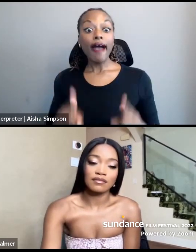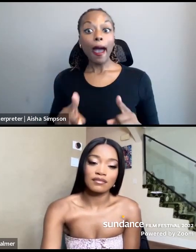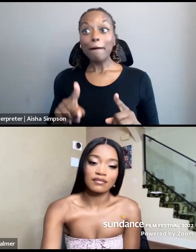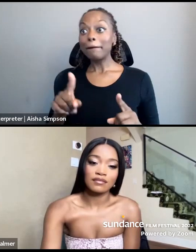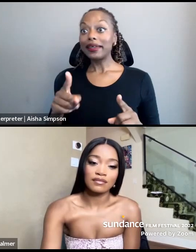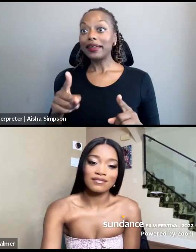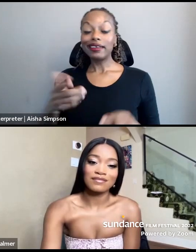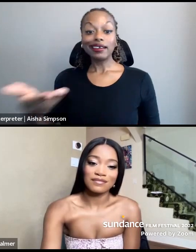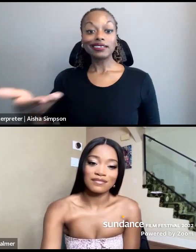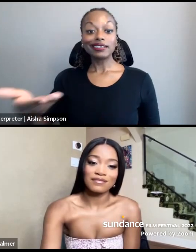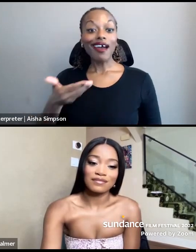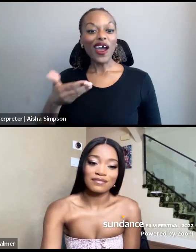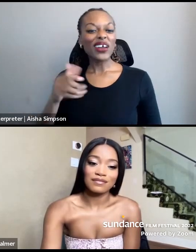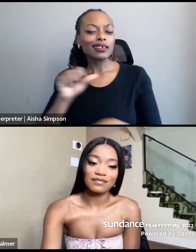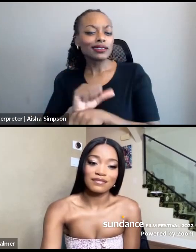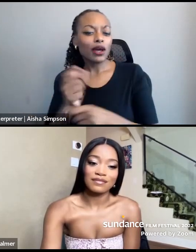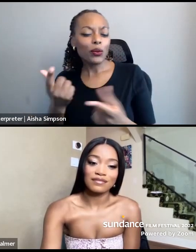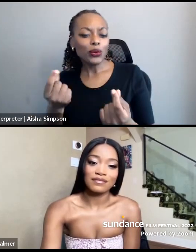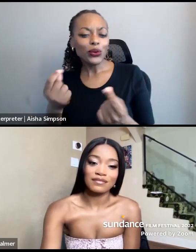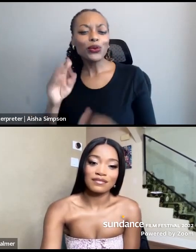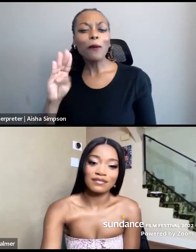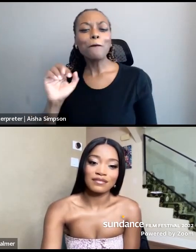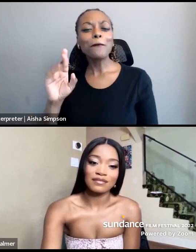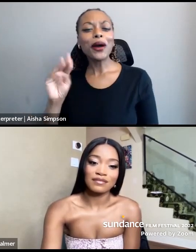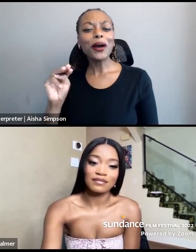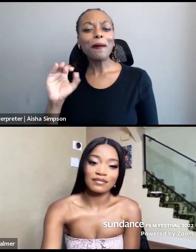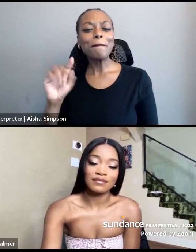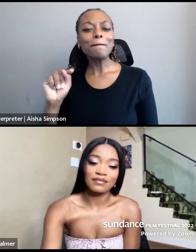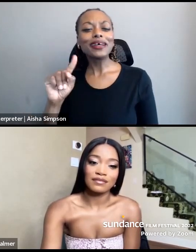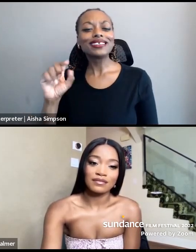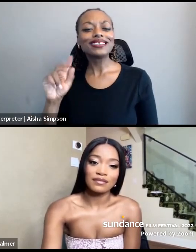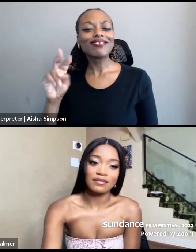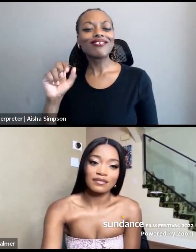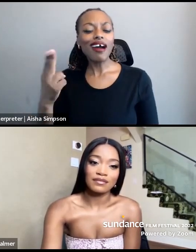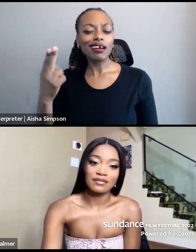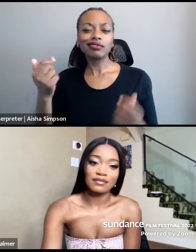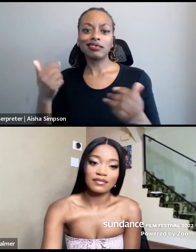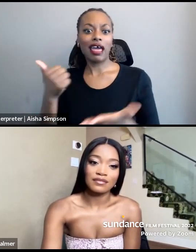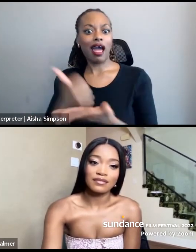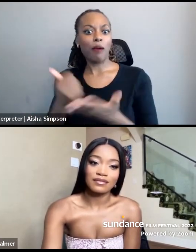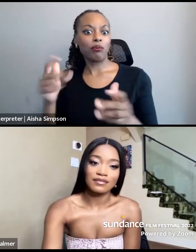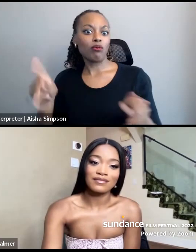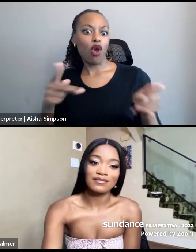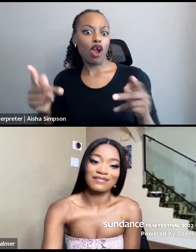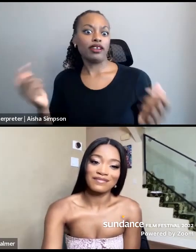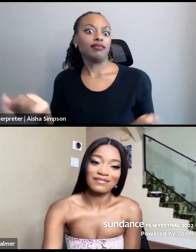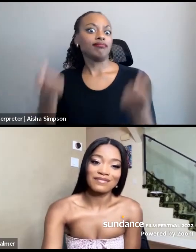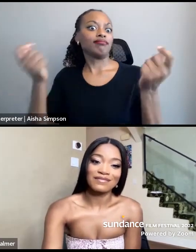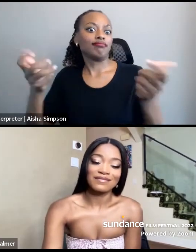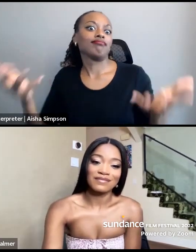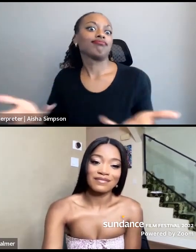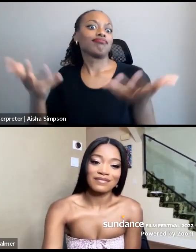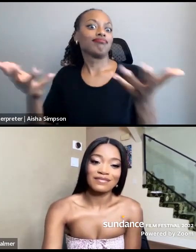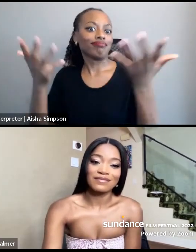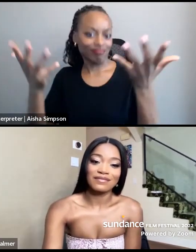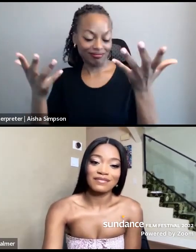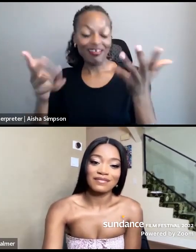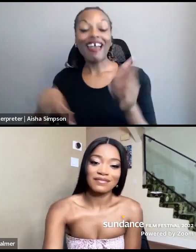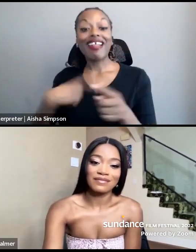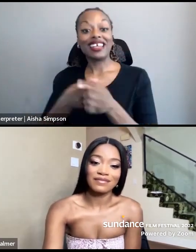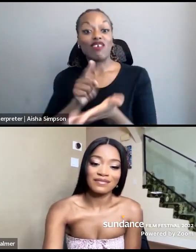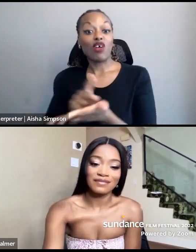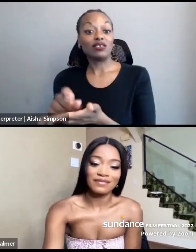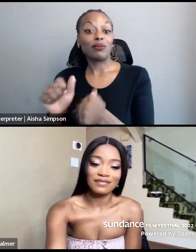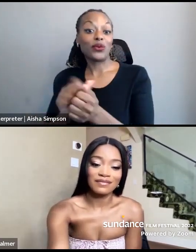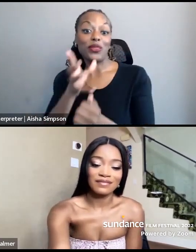autistic girl. Then those are the movies. How did those